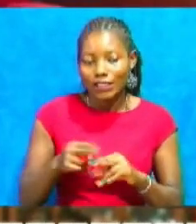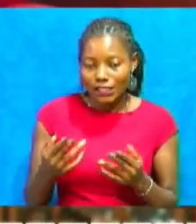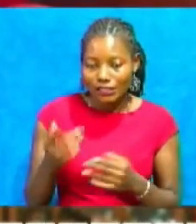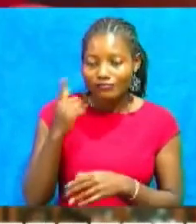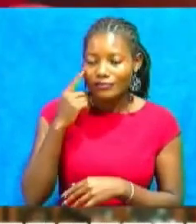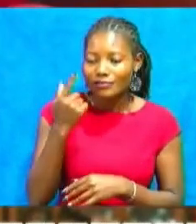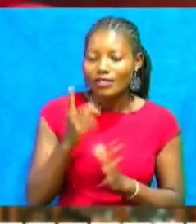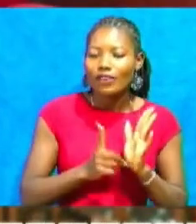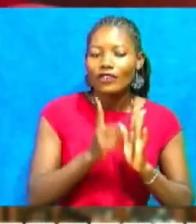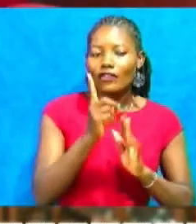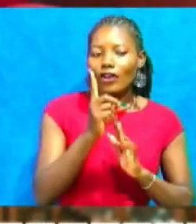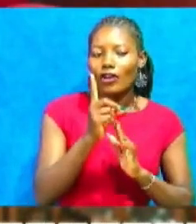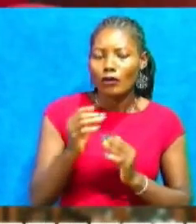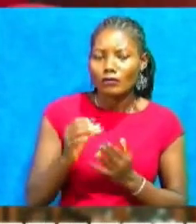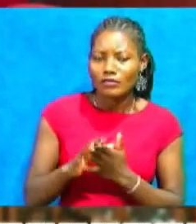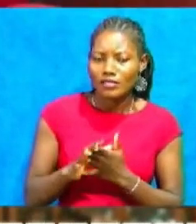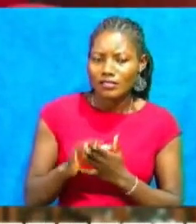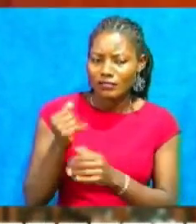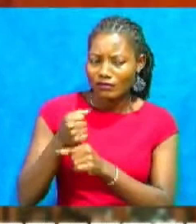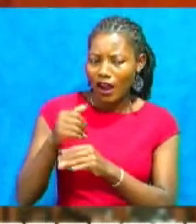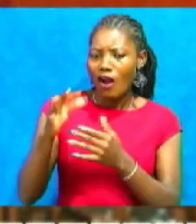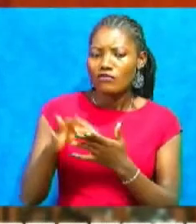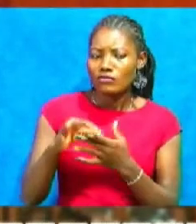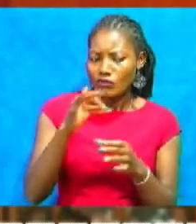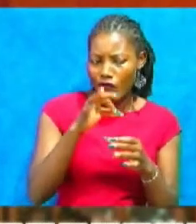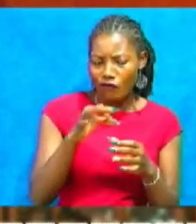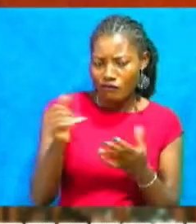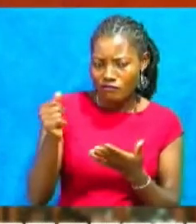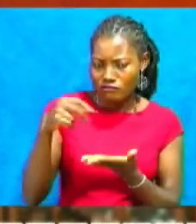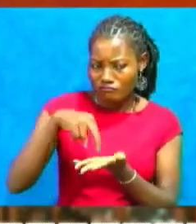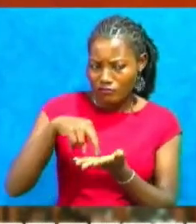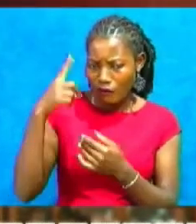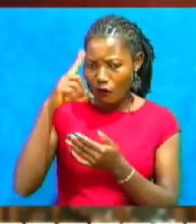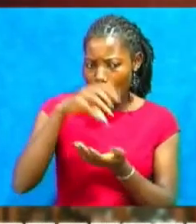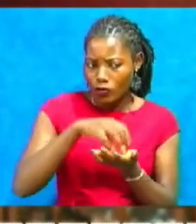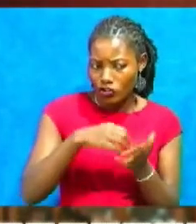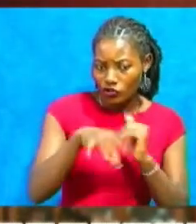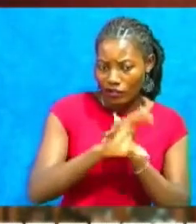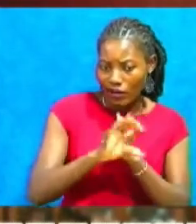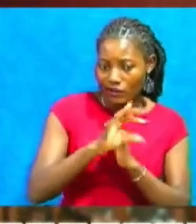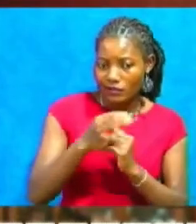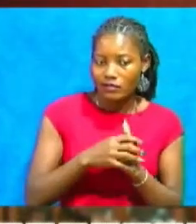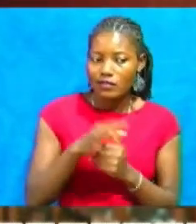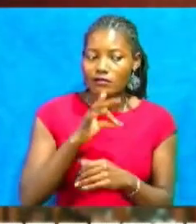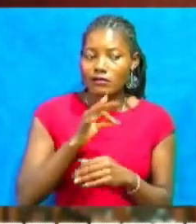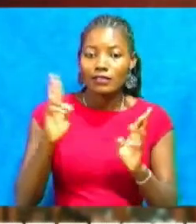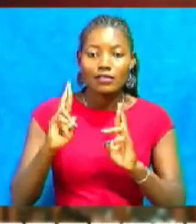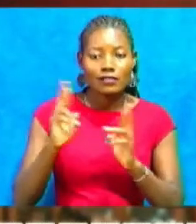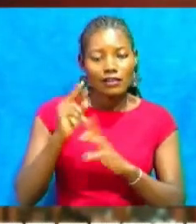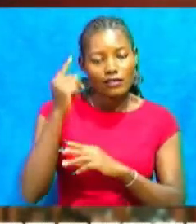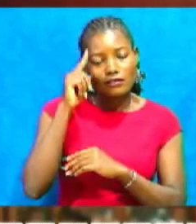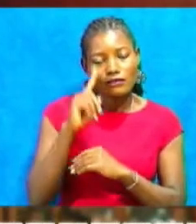developed a career out of vying for positions. Countries are arming themselves in readiness for a